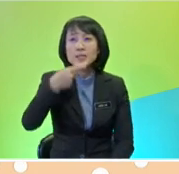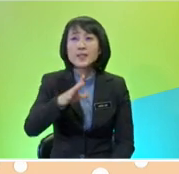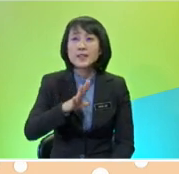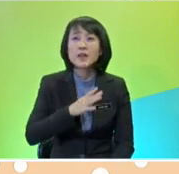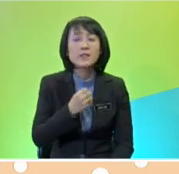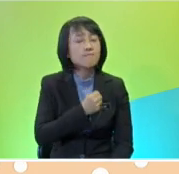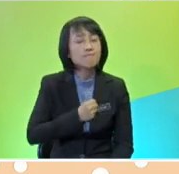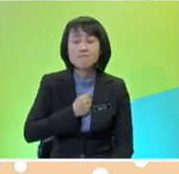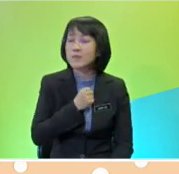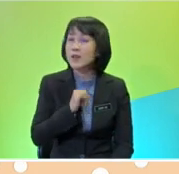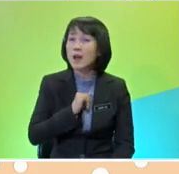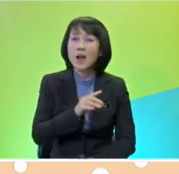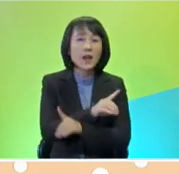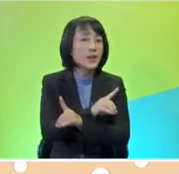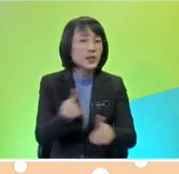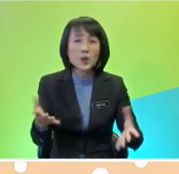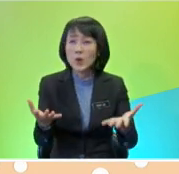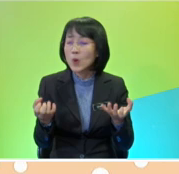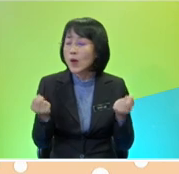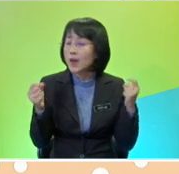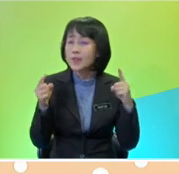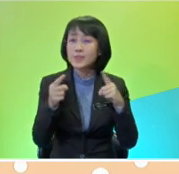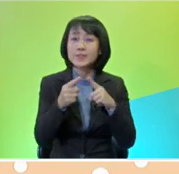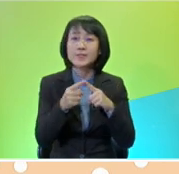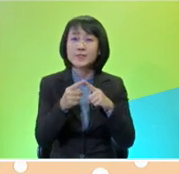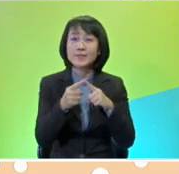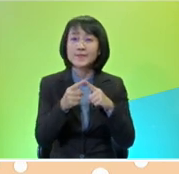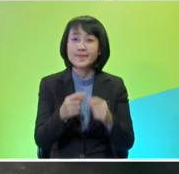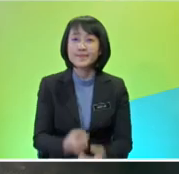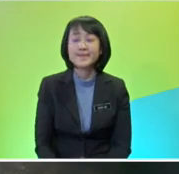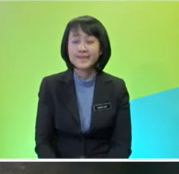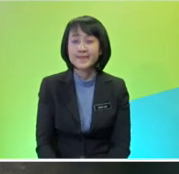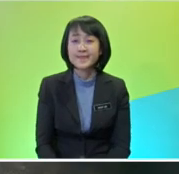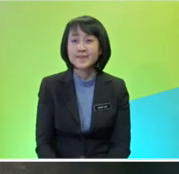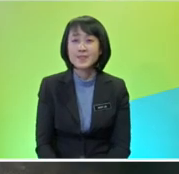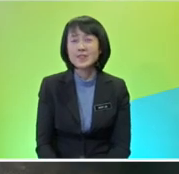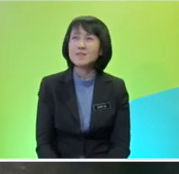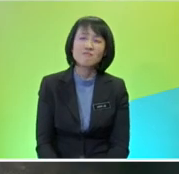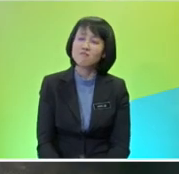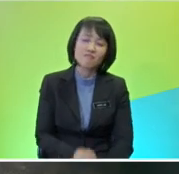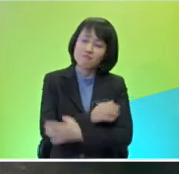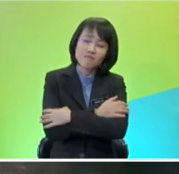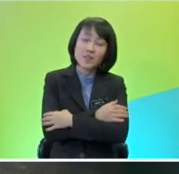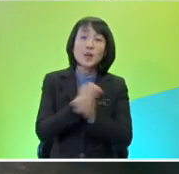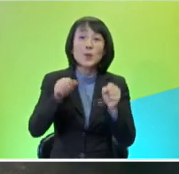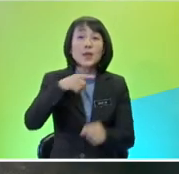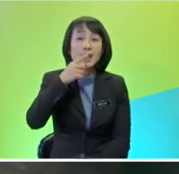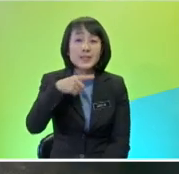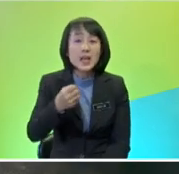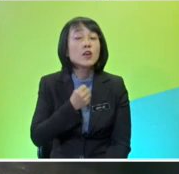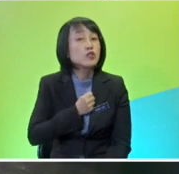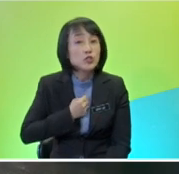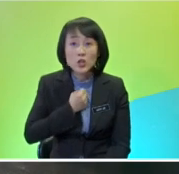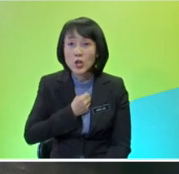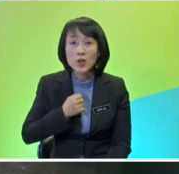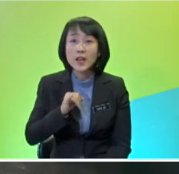sorry, I don't want to. Mm. Right. Instead just shaking your heads or whatever, showing gestures, yep. you can say, sorry, I